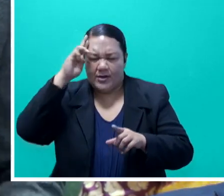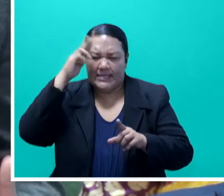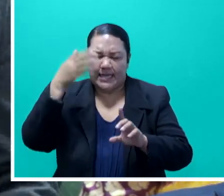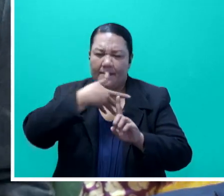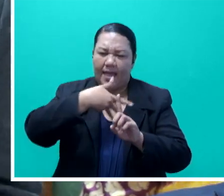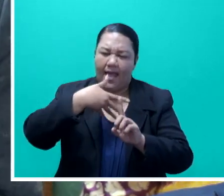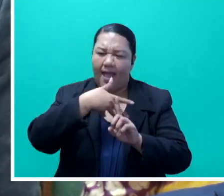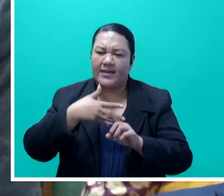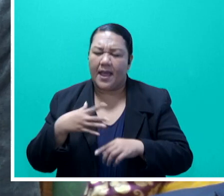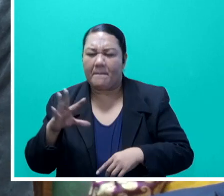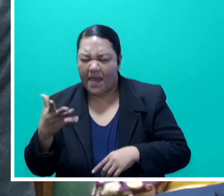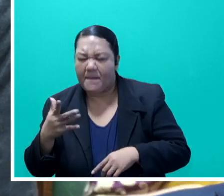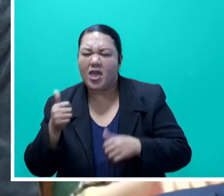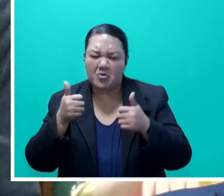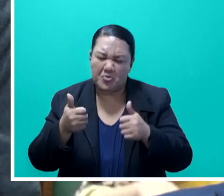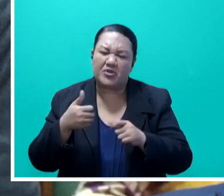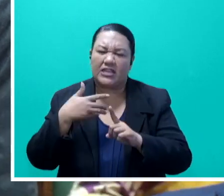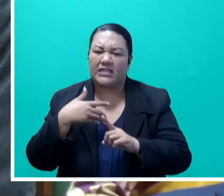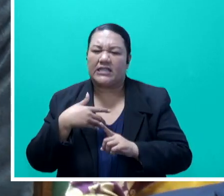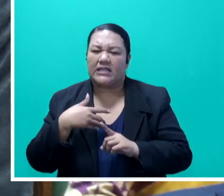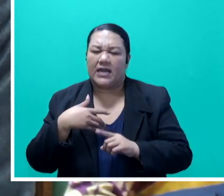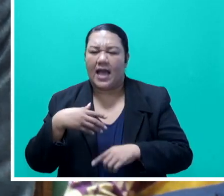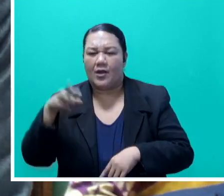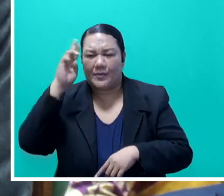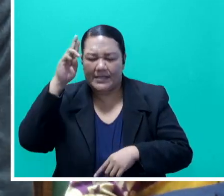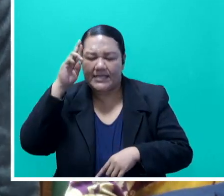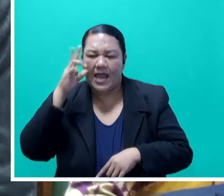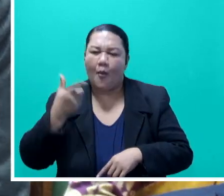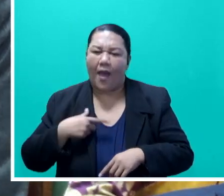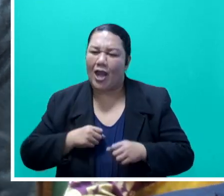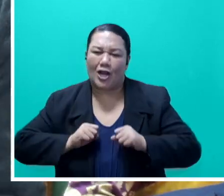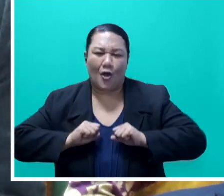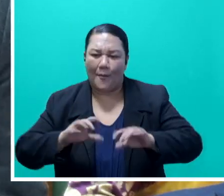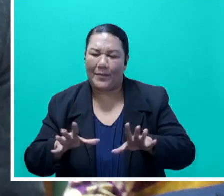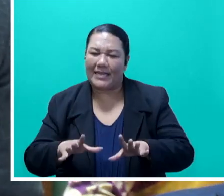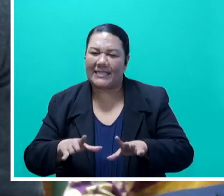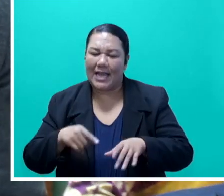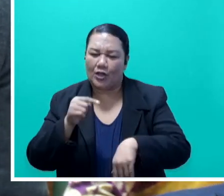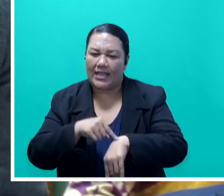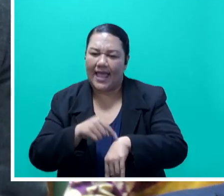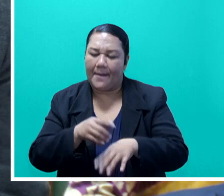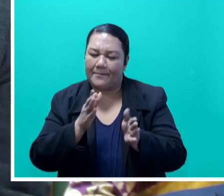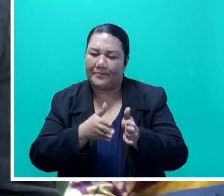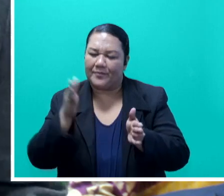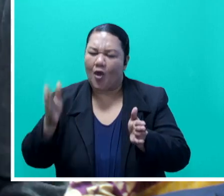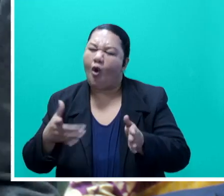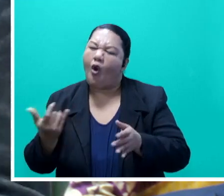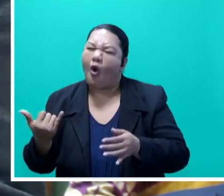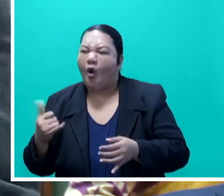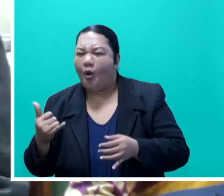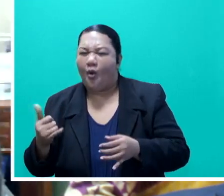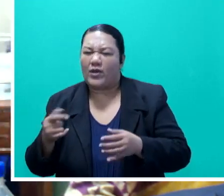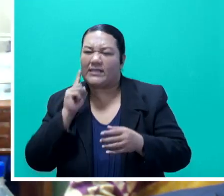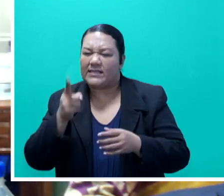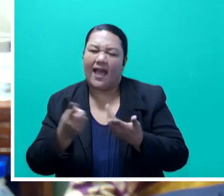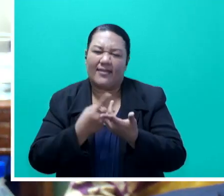reasons and very good reasons behind the non-completion of sites on time, or indeed there are supply chain issues. And Honourable Gerengere